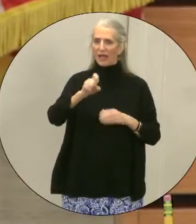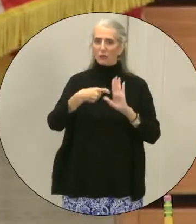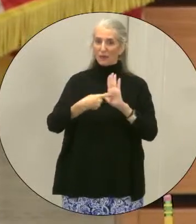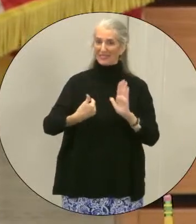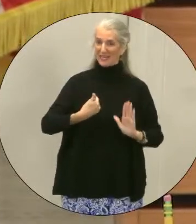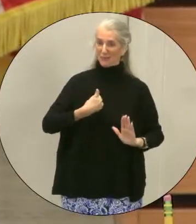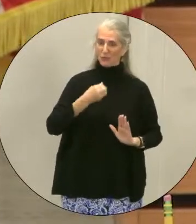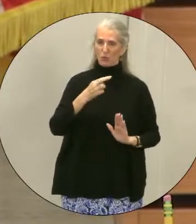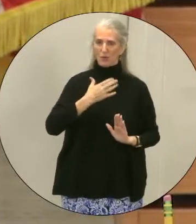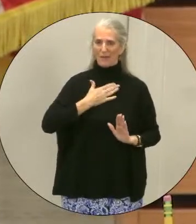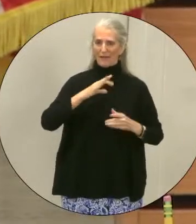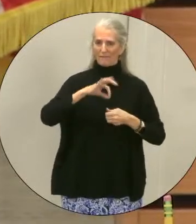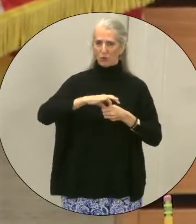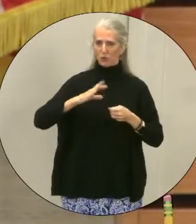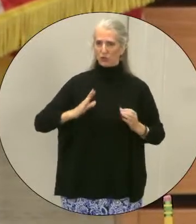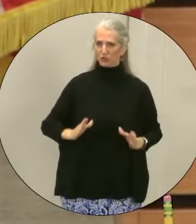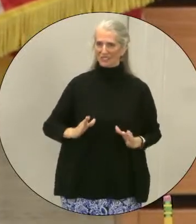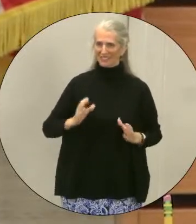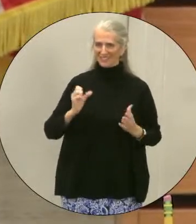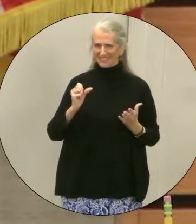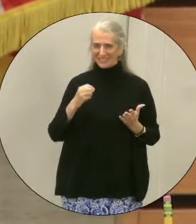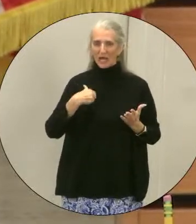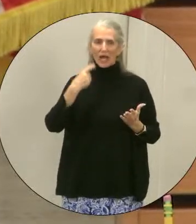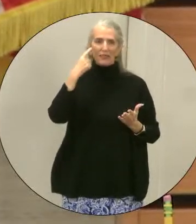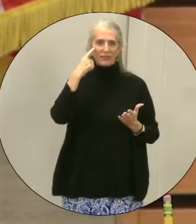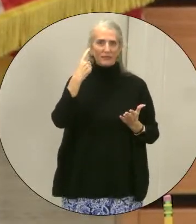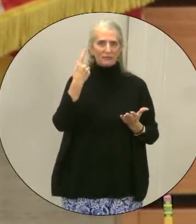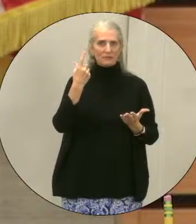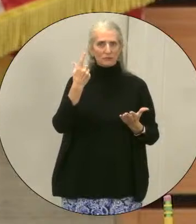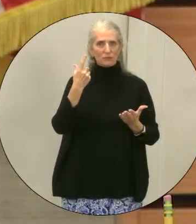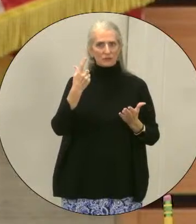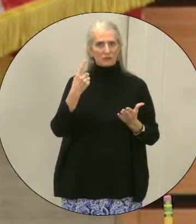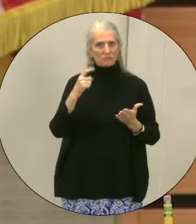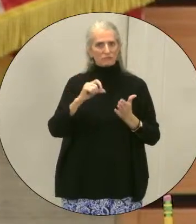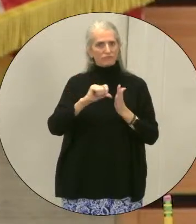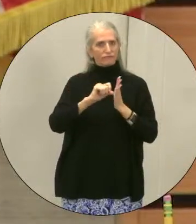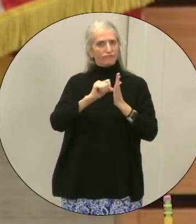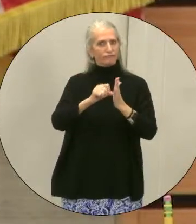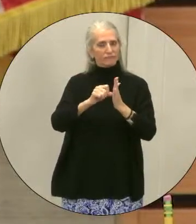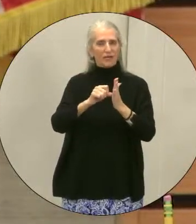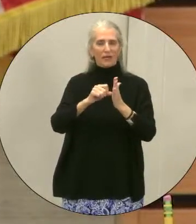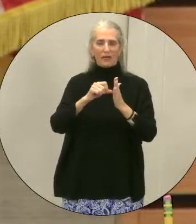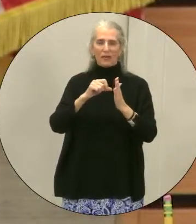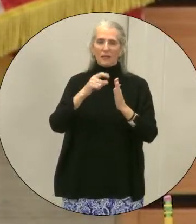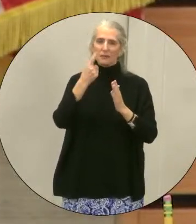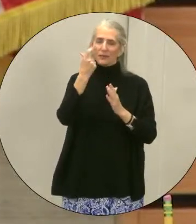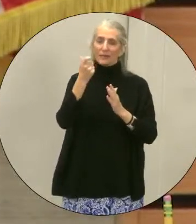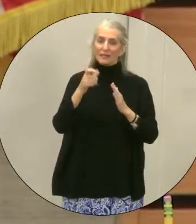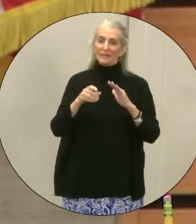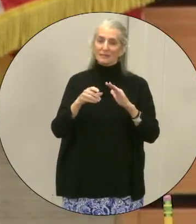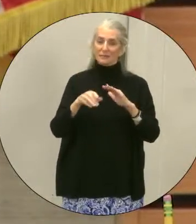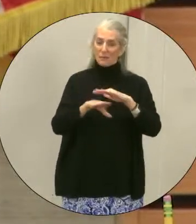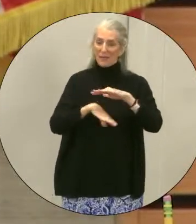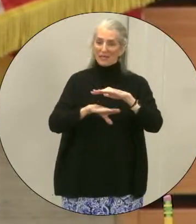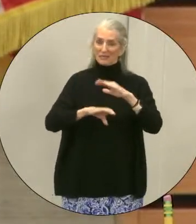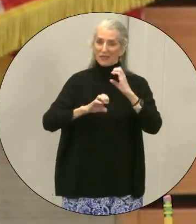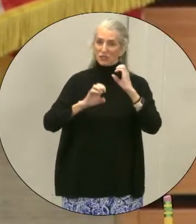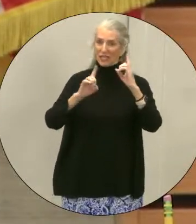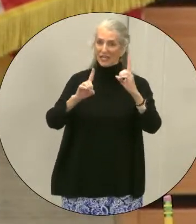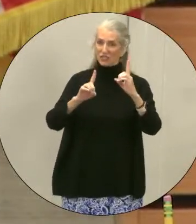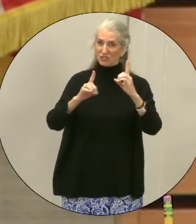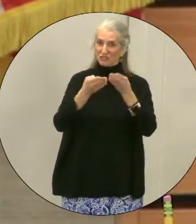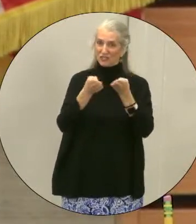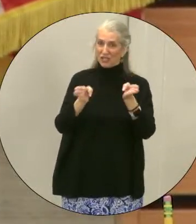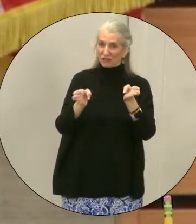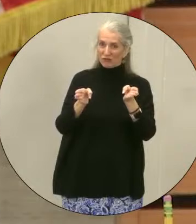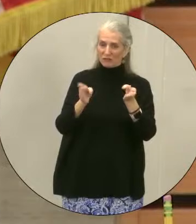voters. And I think we're coming on, there's a reason for that. I'm coming on where the face of education in general is